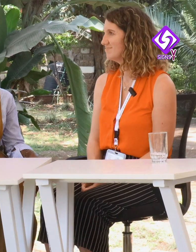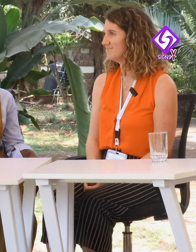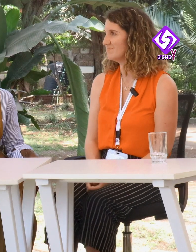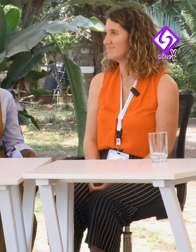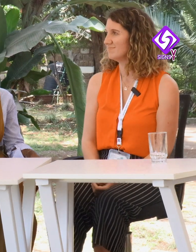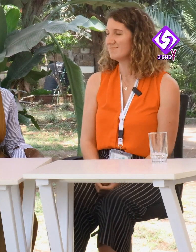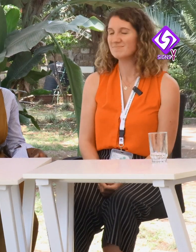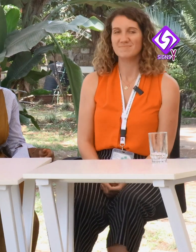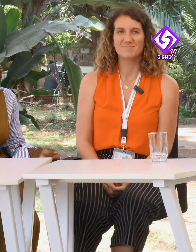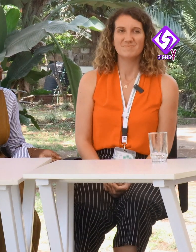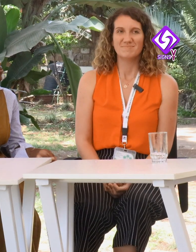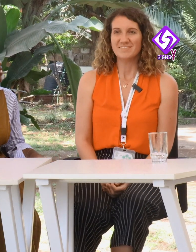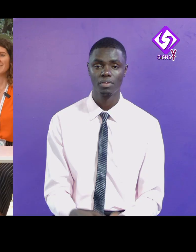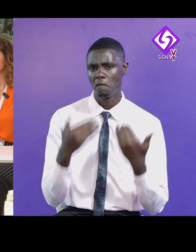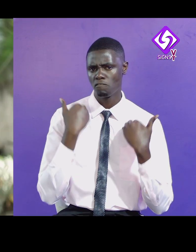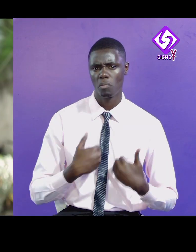How about you, Claire?